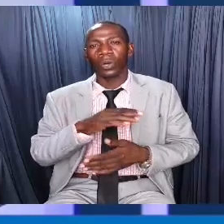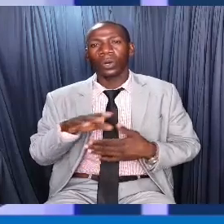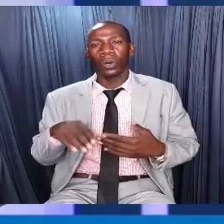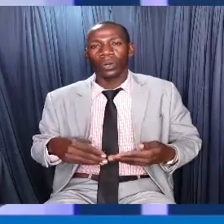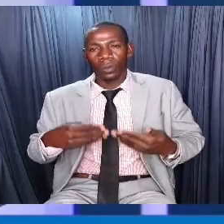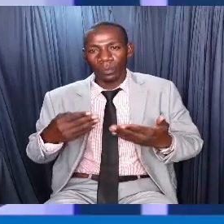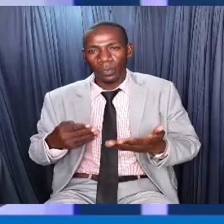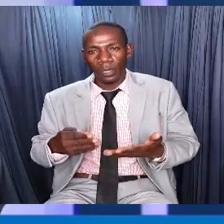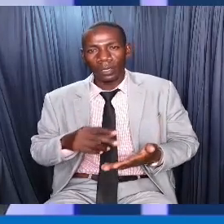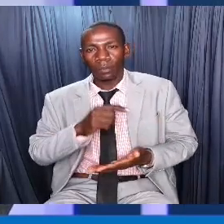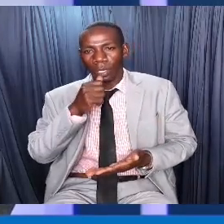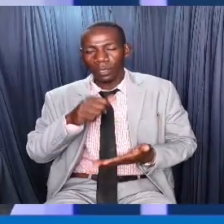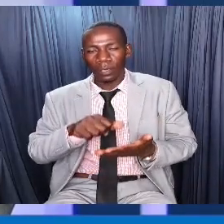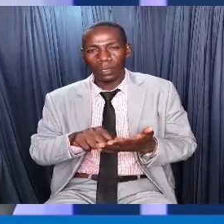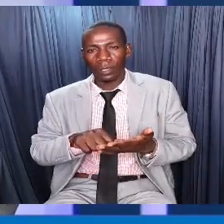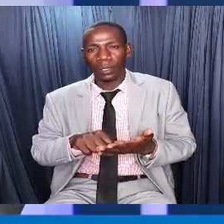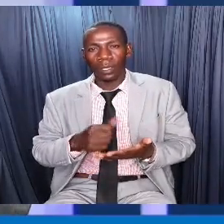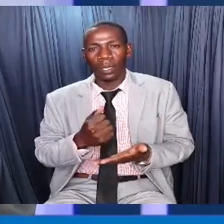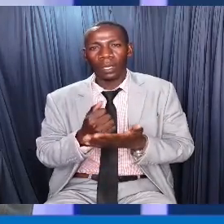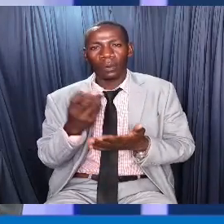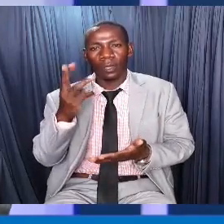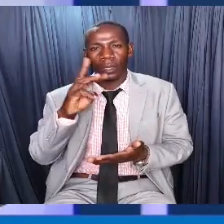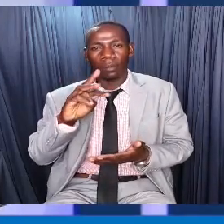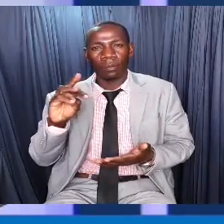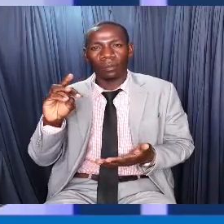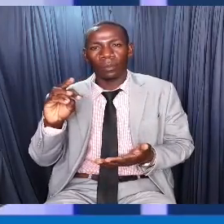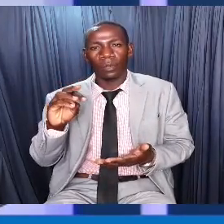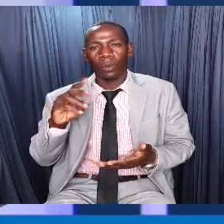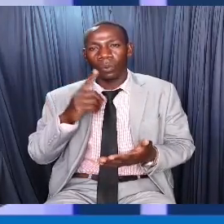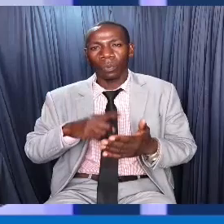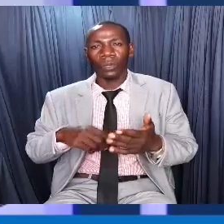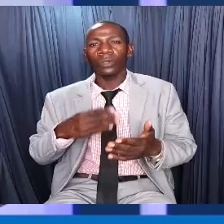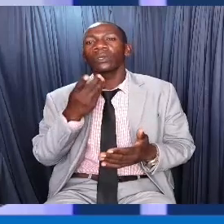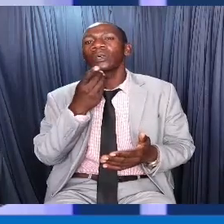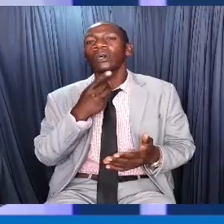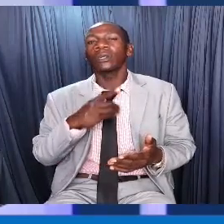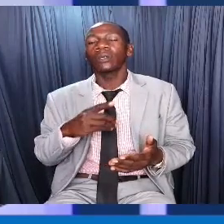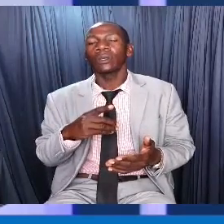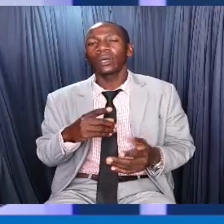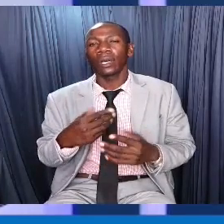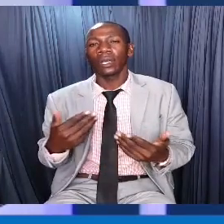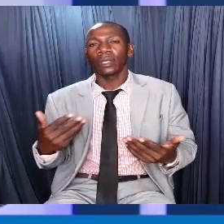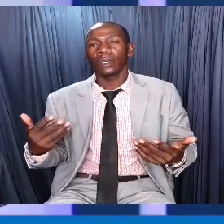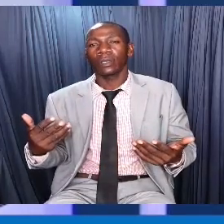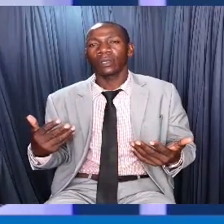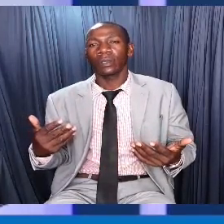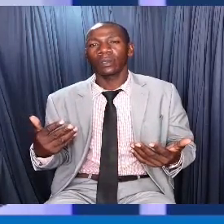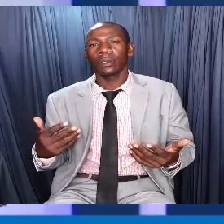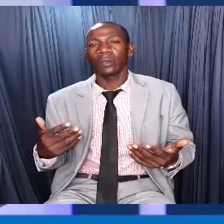walioleta barua zao. All who brought their prayer request. Awatimizie. Fulfill for them. Mahitaji yao. Their heart desires. Na chochote. And